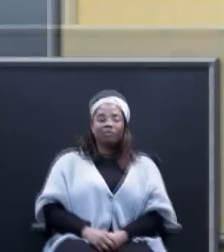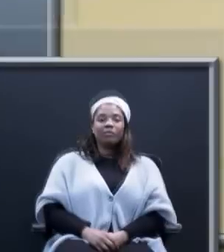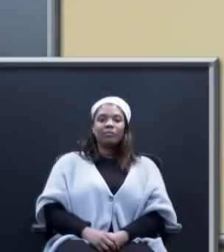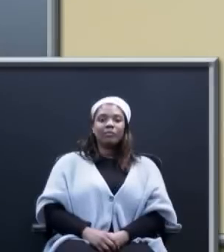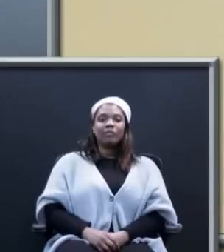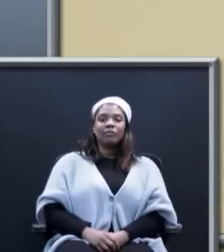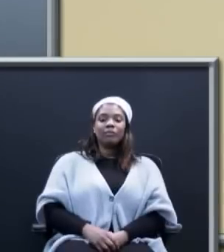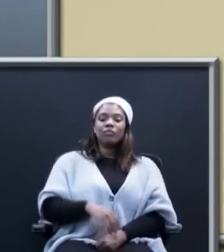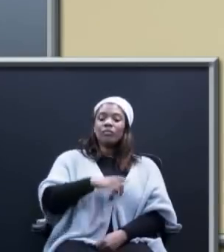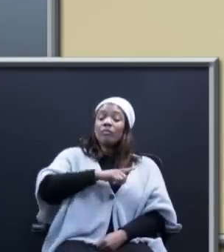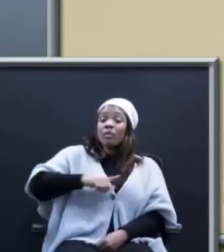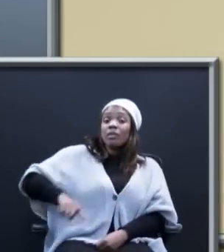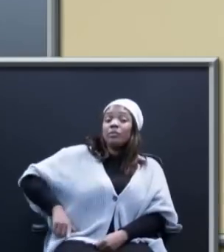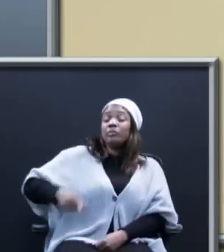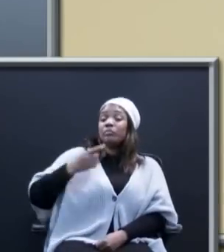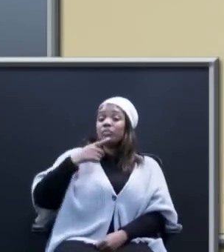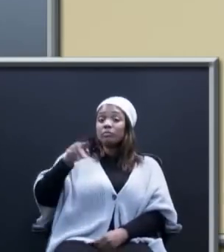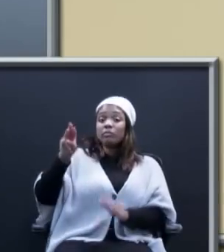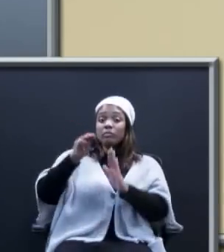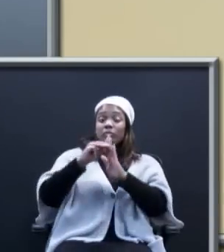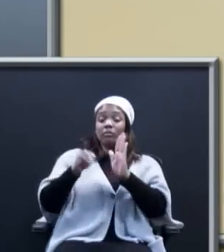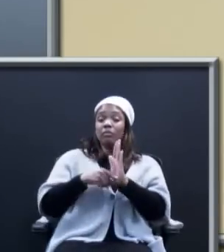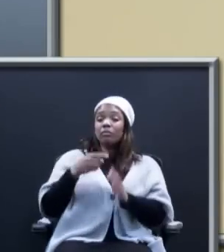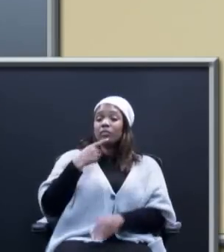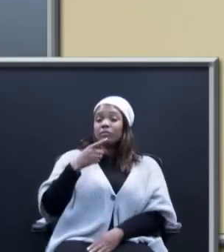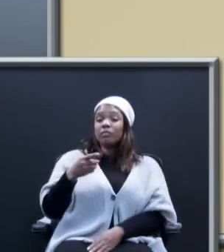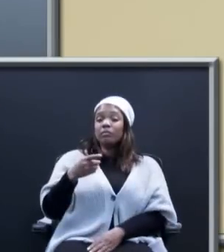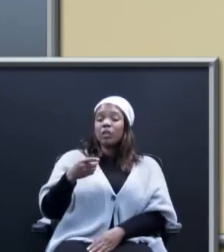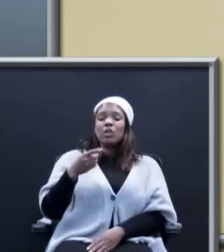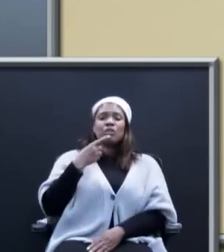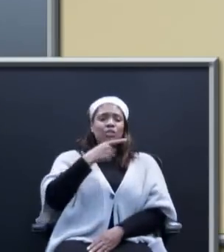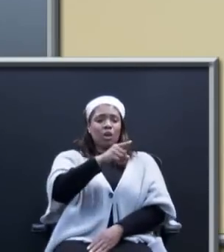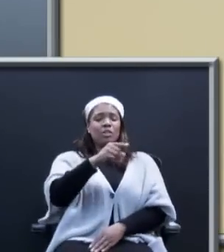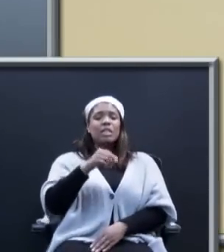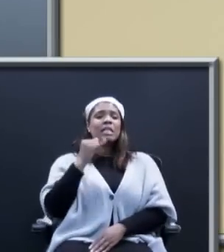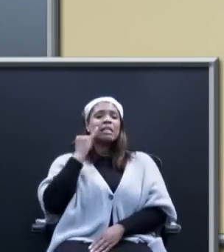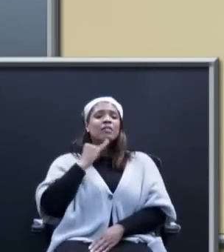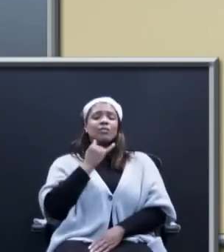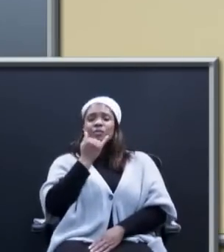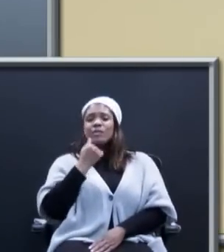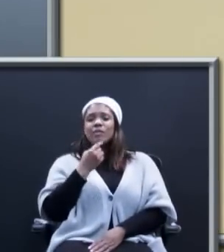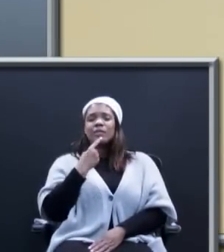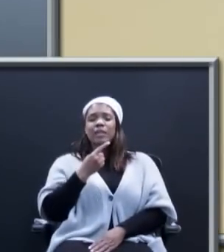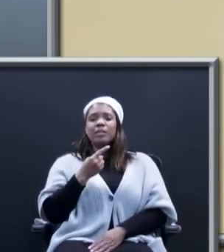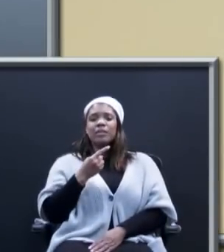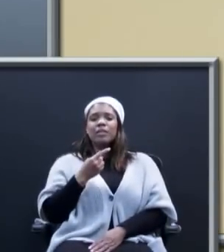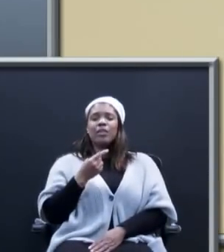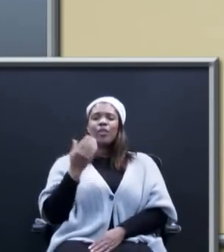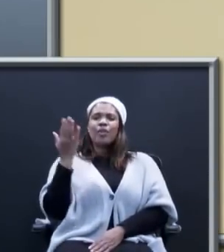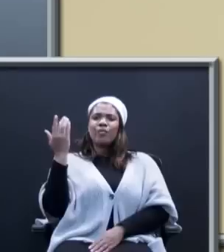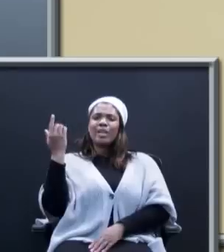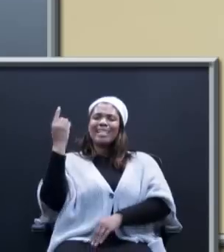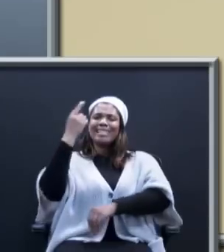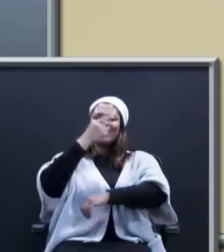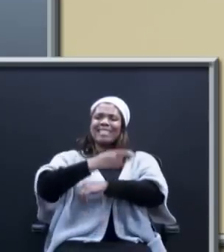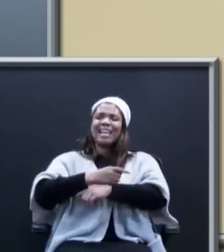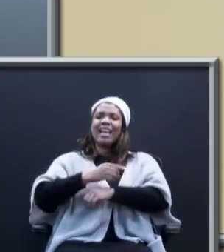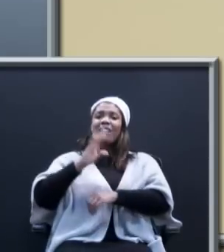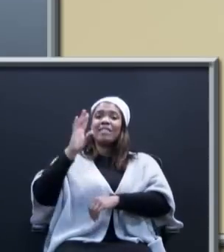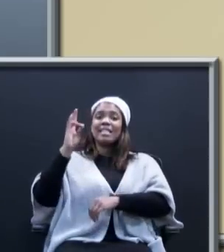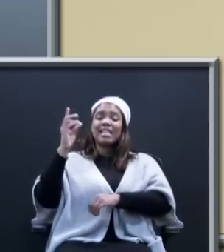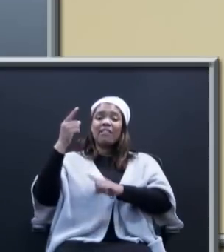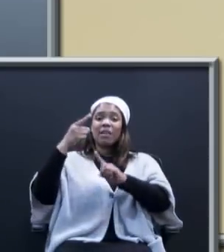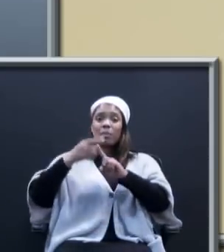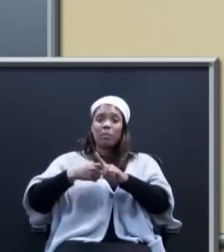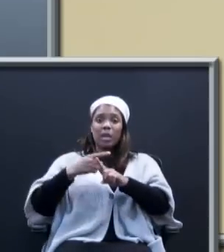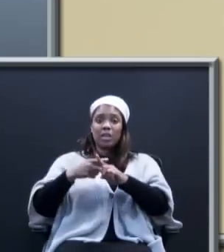And the Lord spake unto Moses, saying, speak unto the children of Israel, saying, The 15th day of this seventh month shall be the